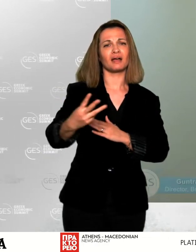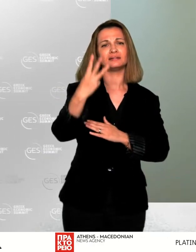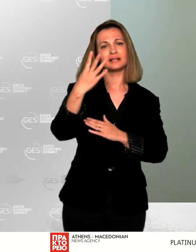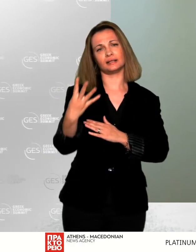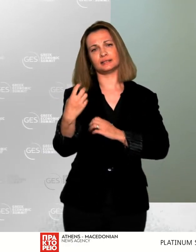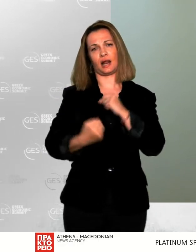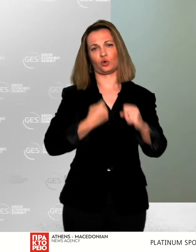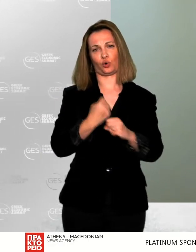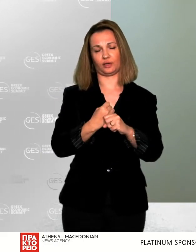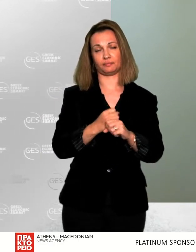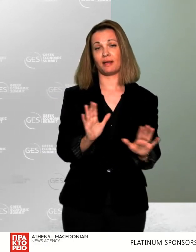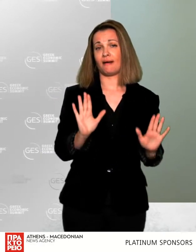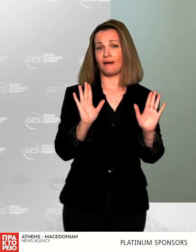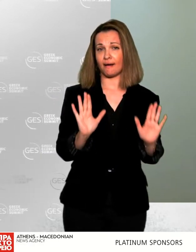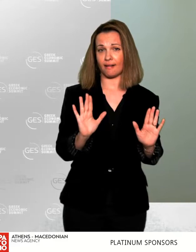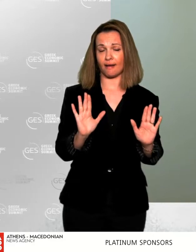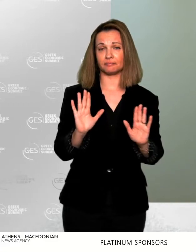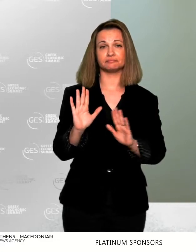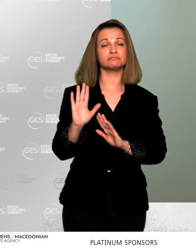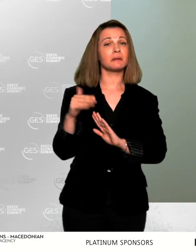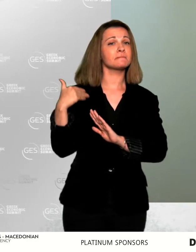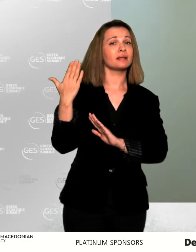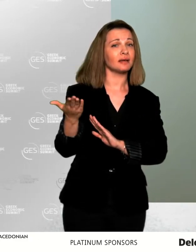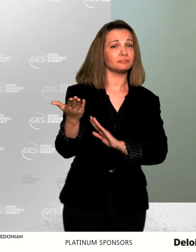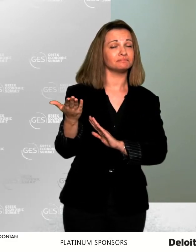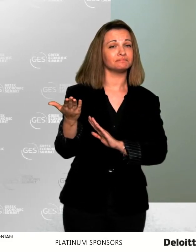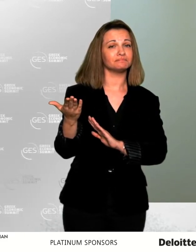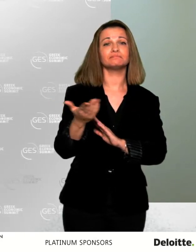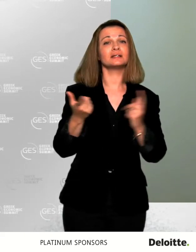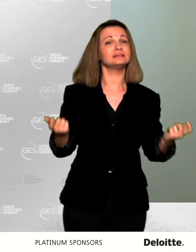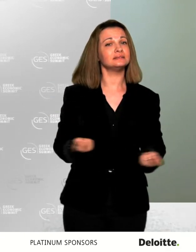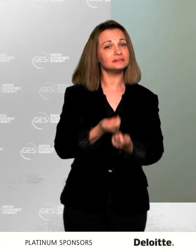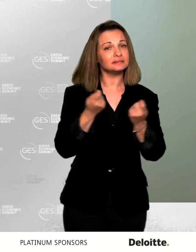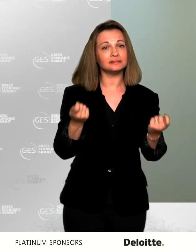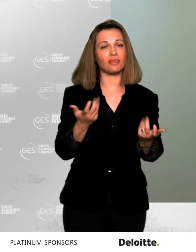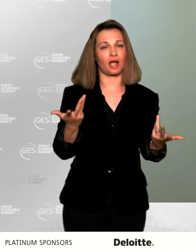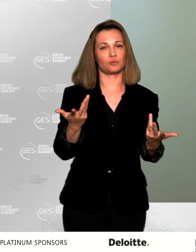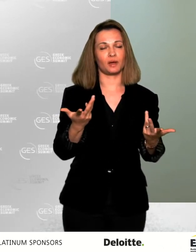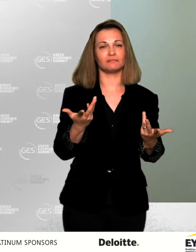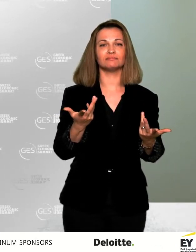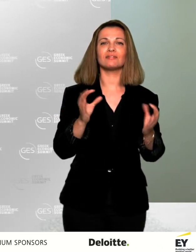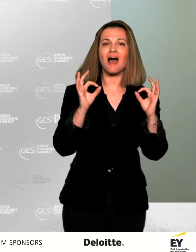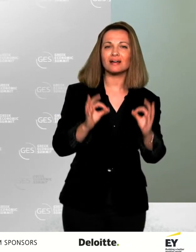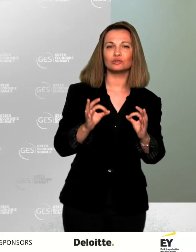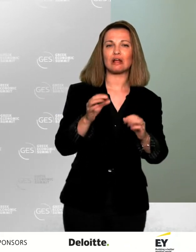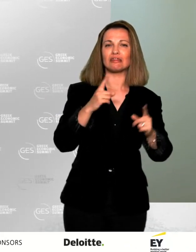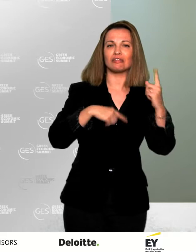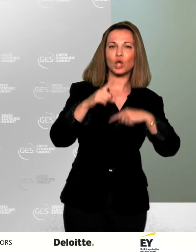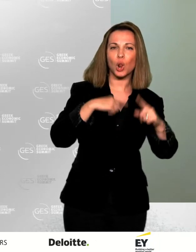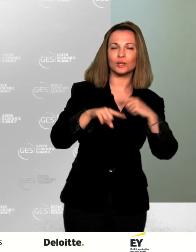But after that, what kind of justification can you give for a significant